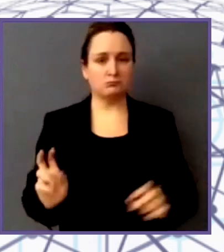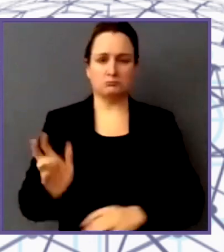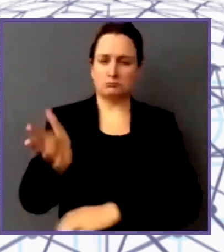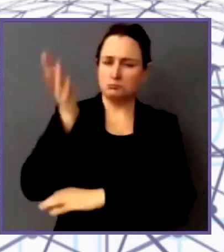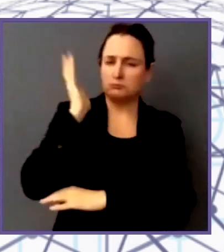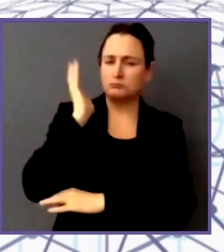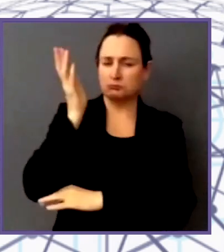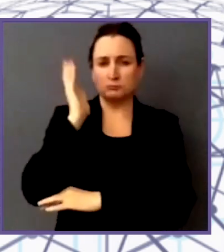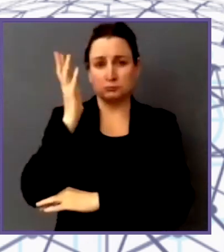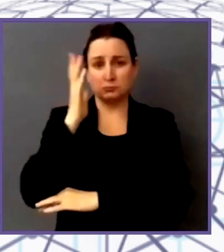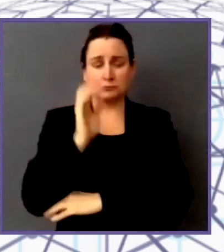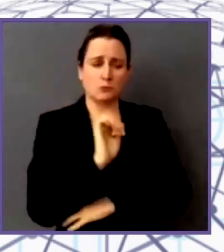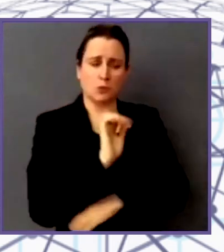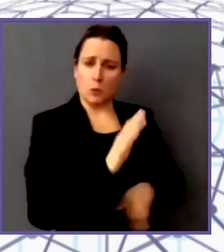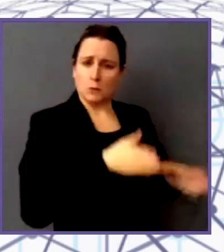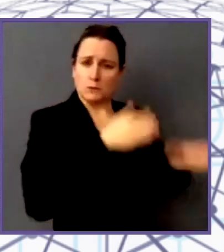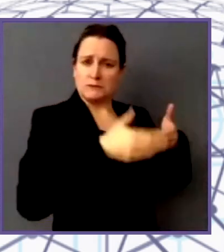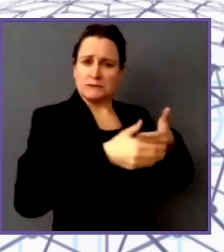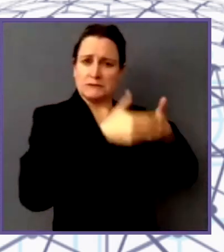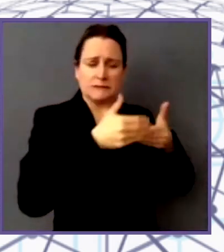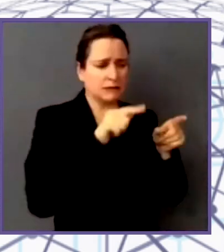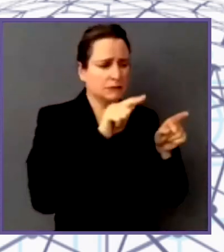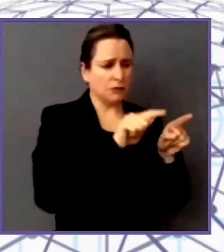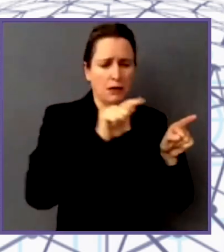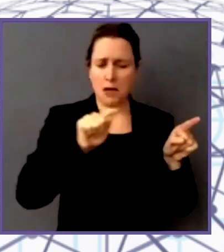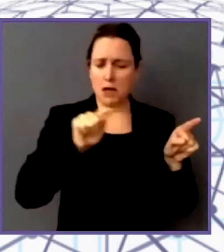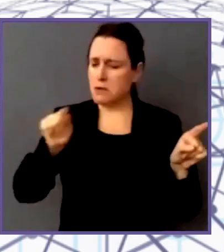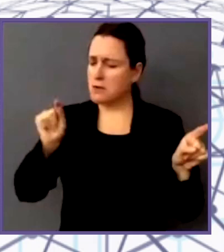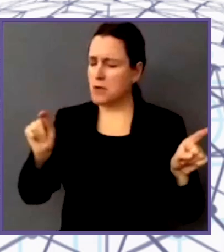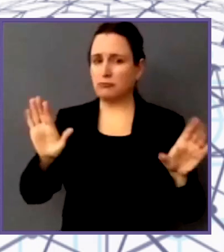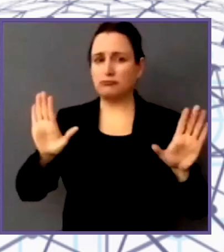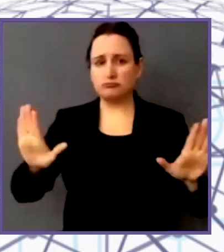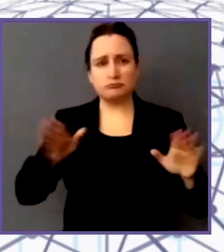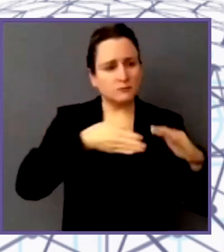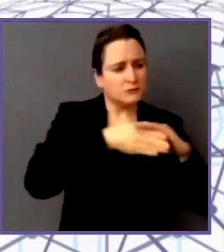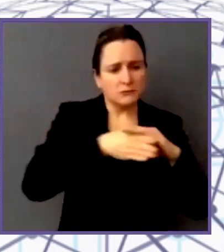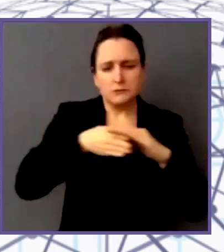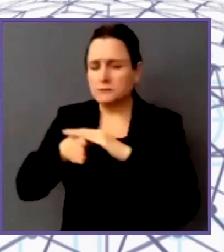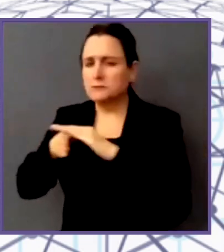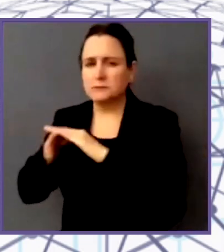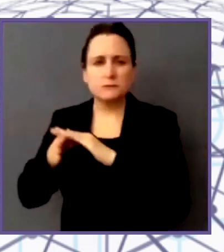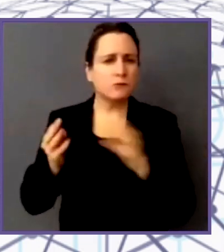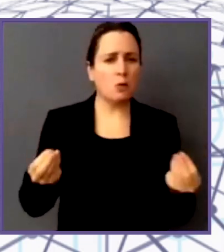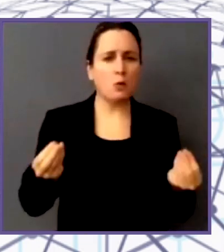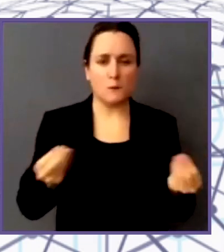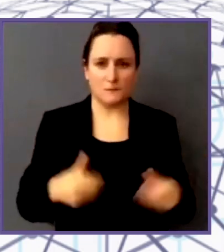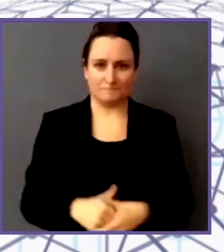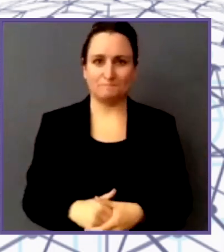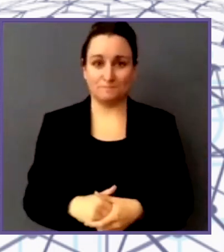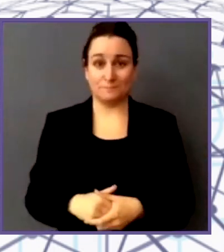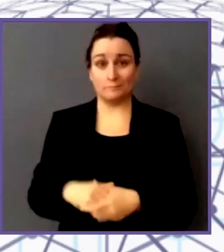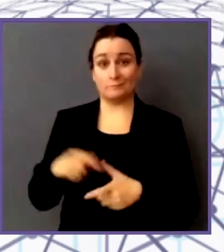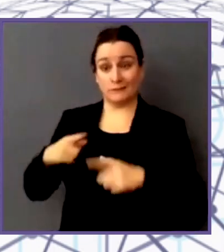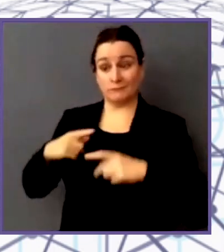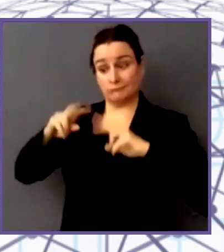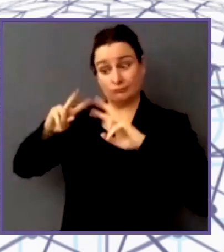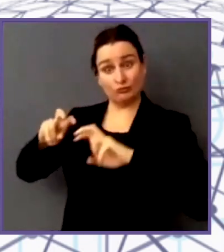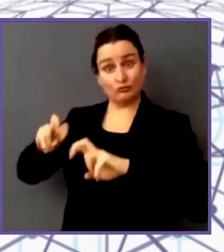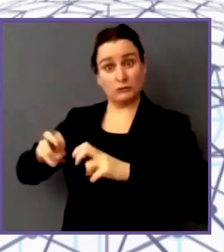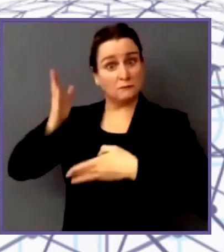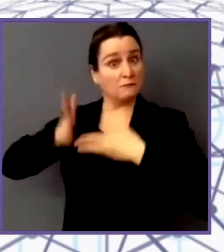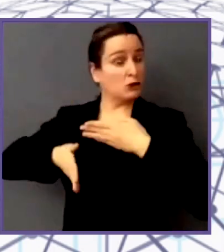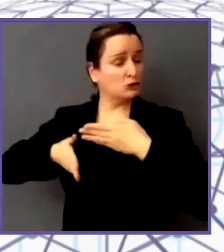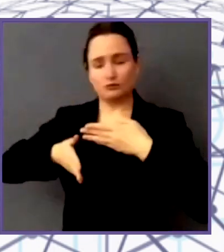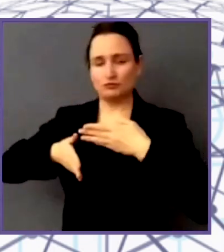cities, and you'll have to stay tuned till early next year for the project's final outputs, where we'll be sharing global actions for